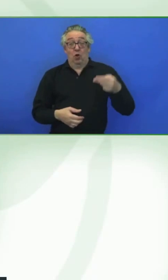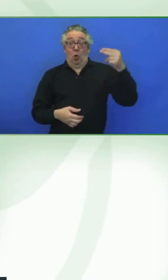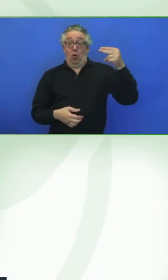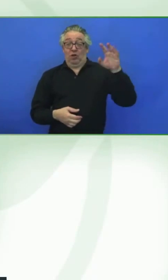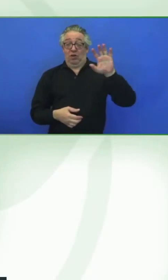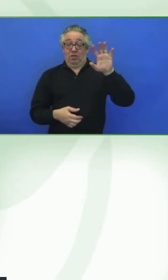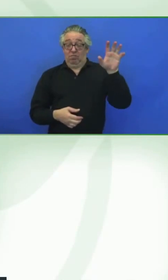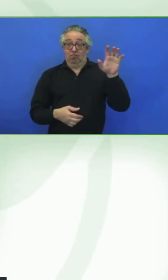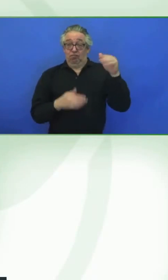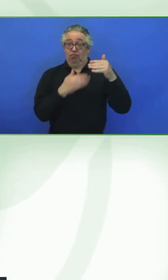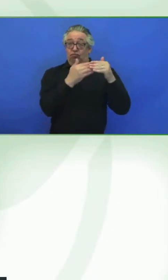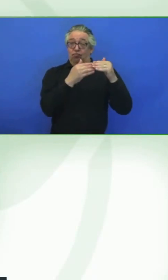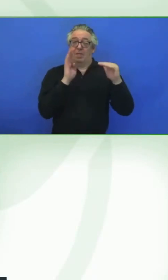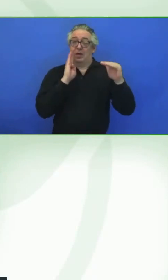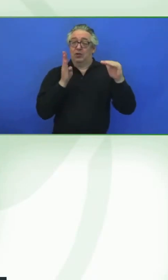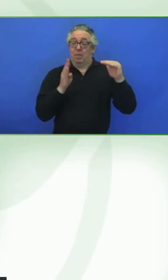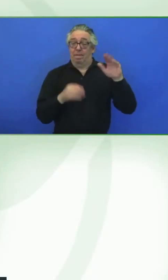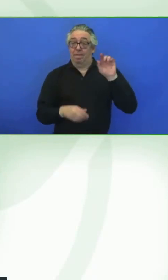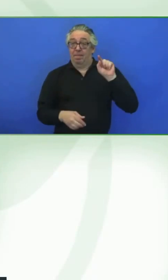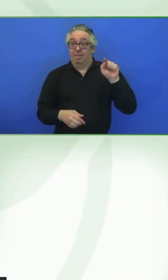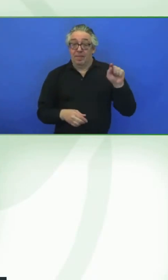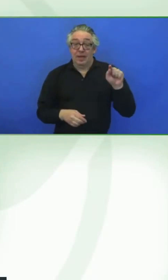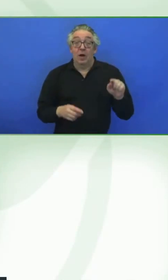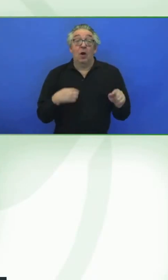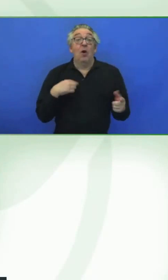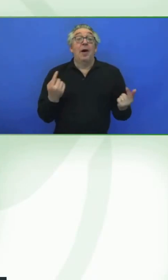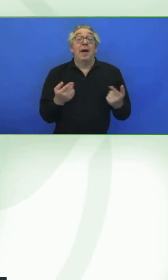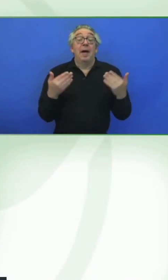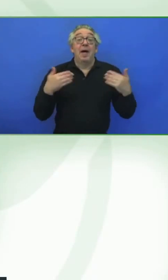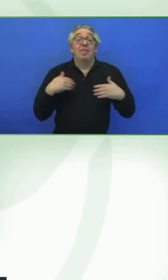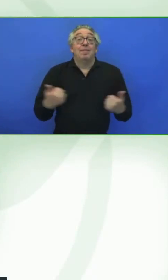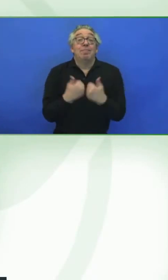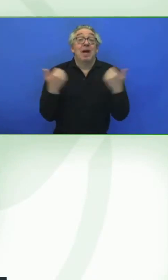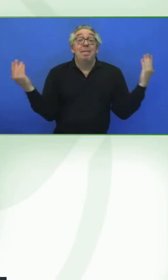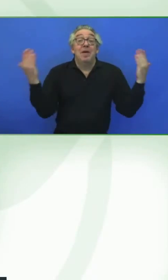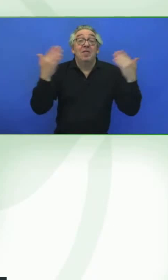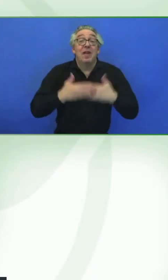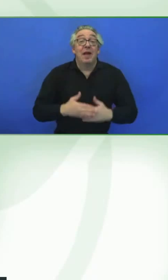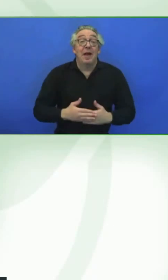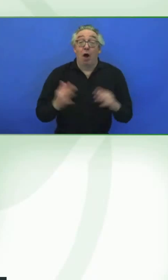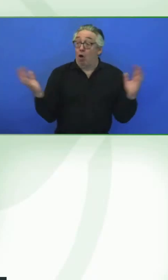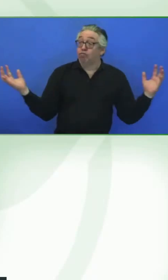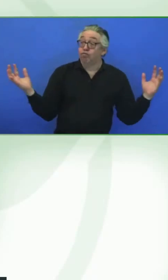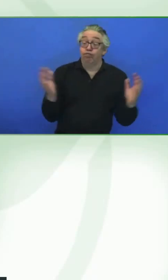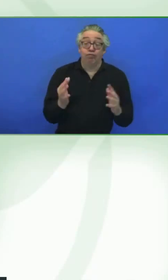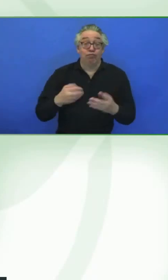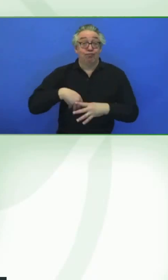during, and during these nights we play with these cards and in cafes.